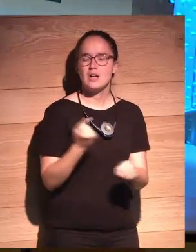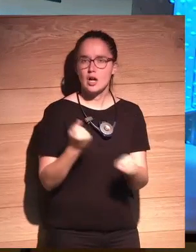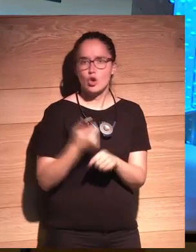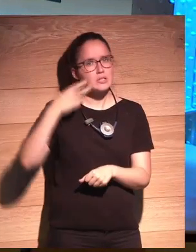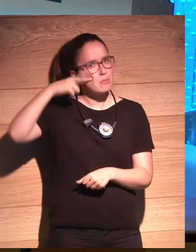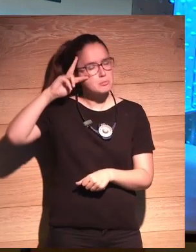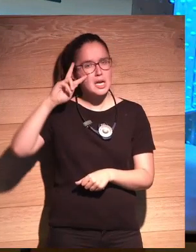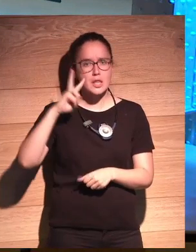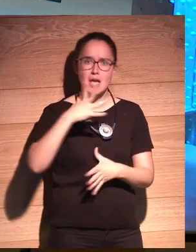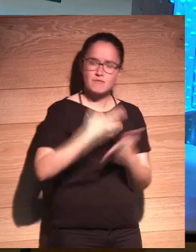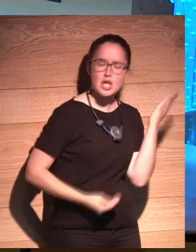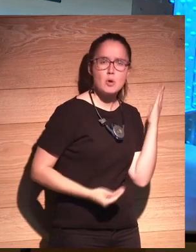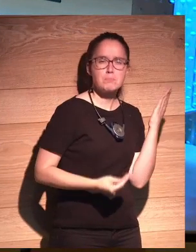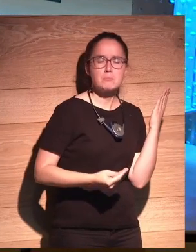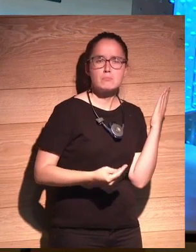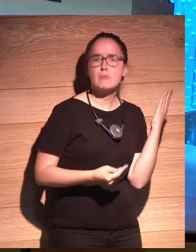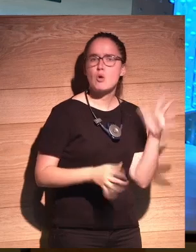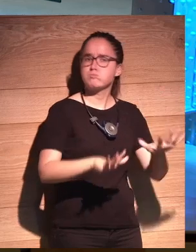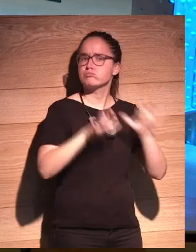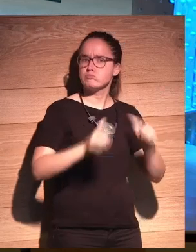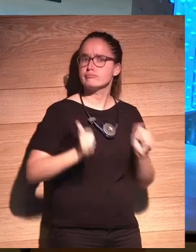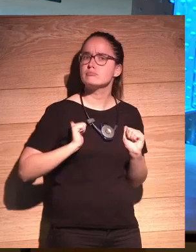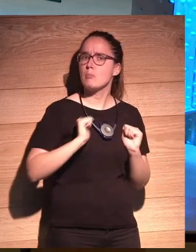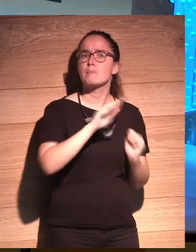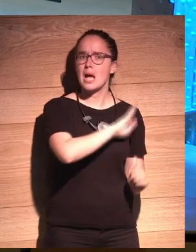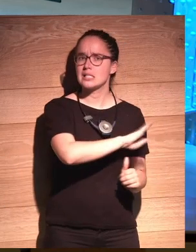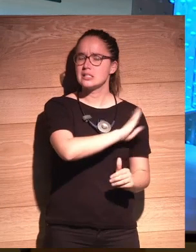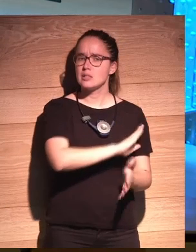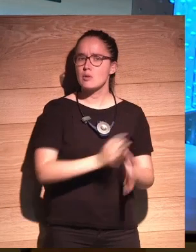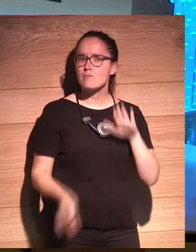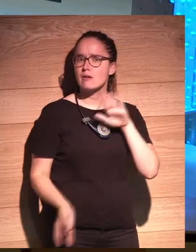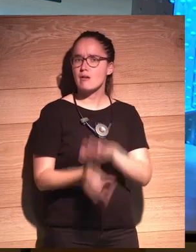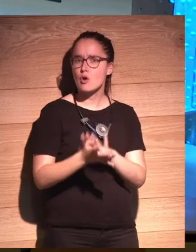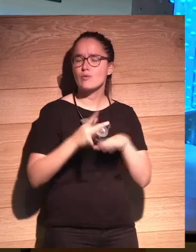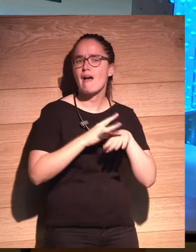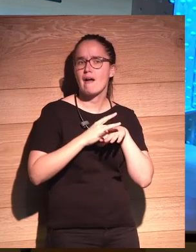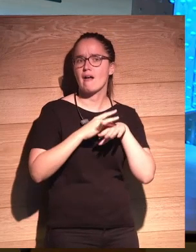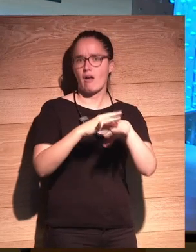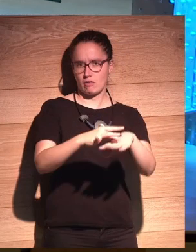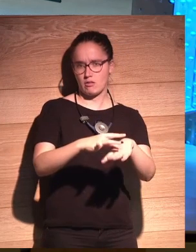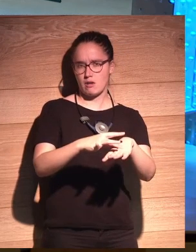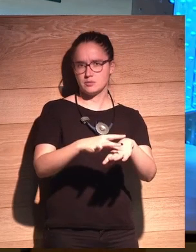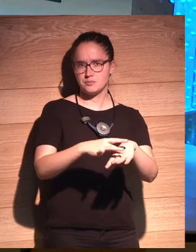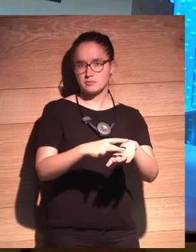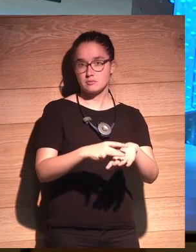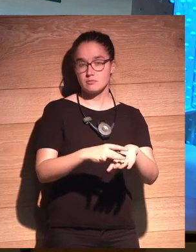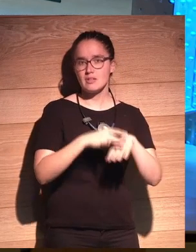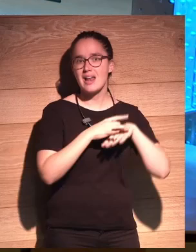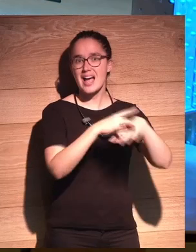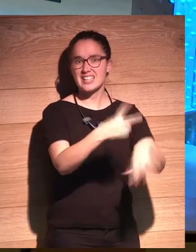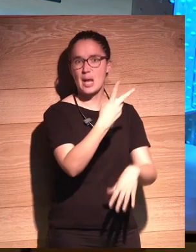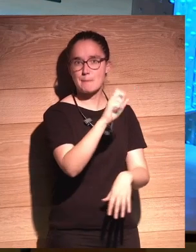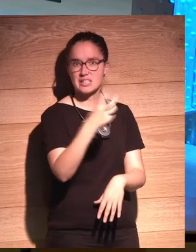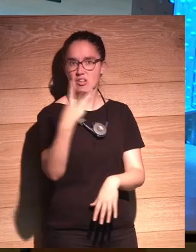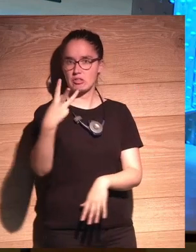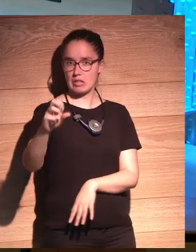started working with that first experience in the creation of